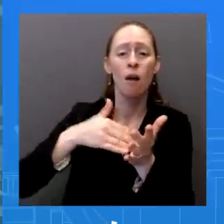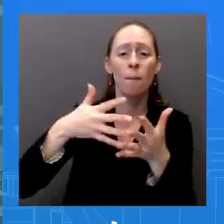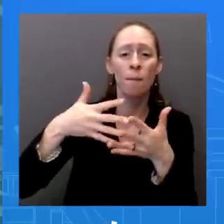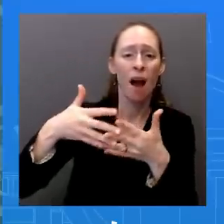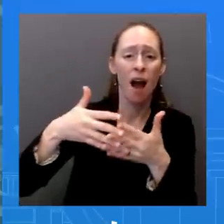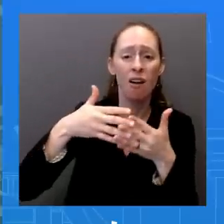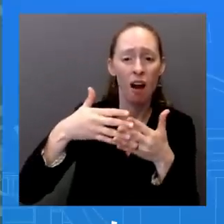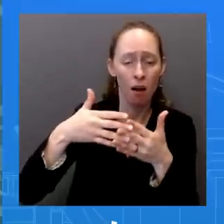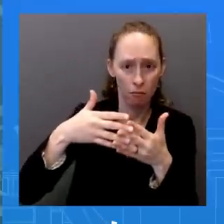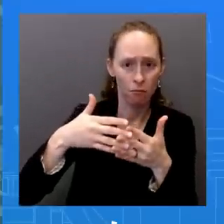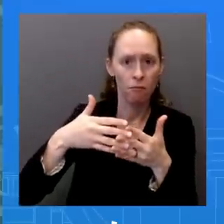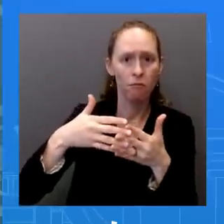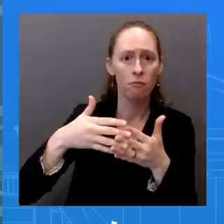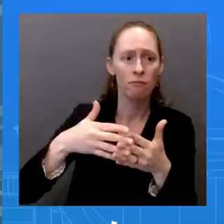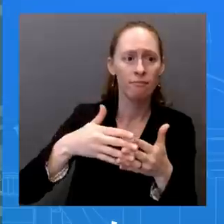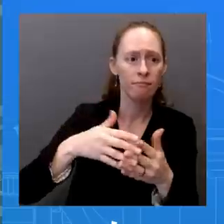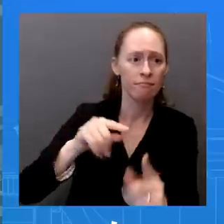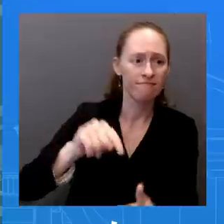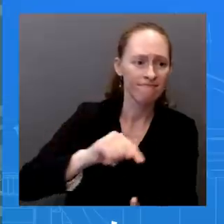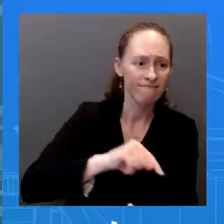And what we saw the increase with